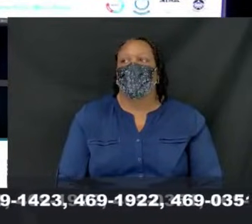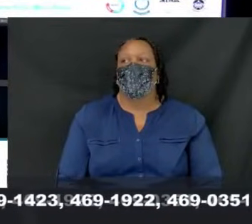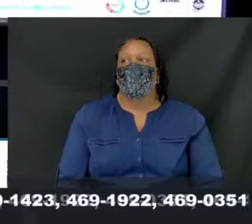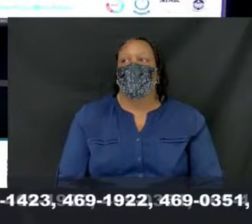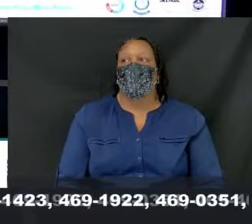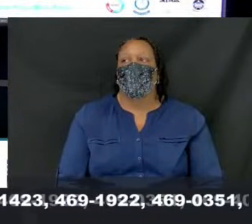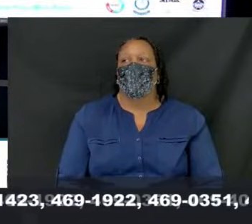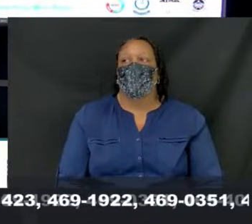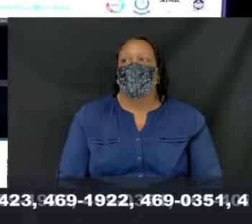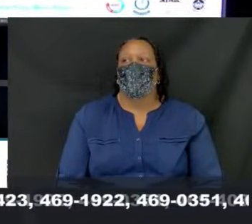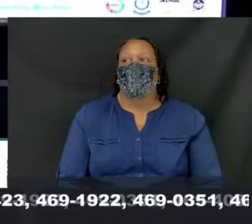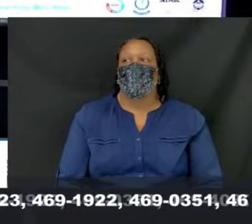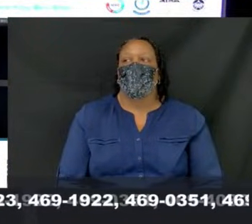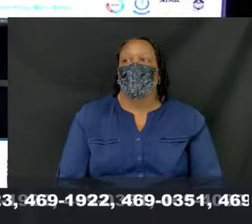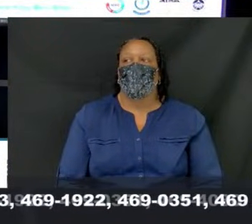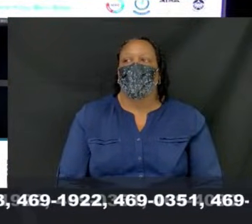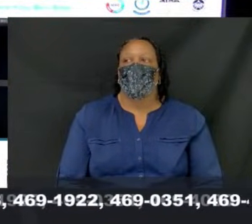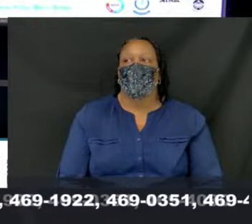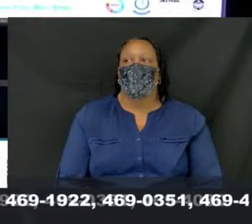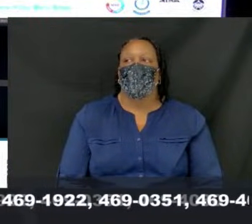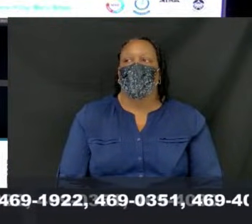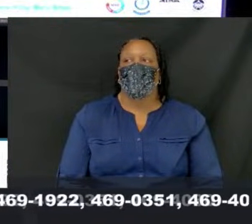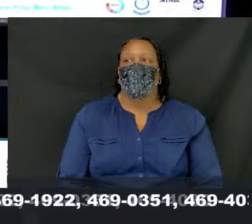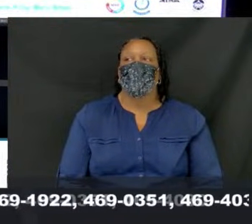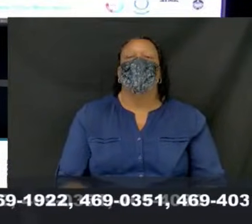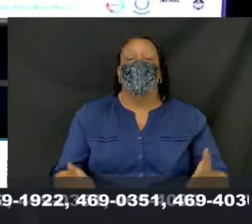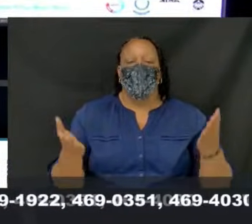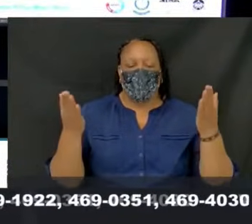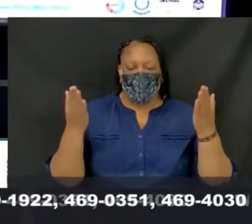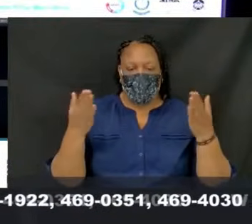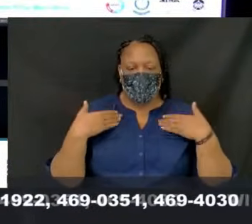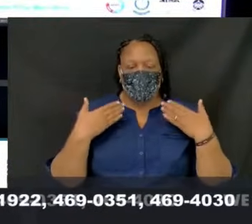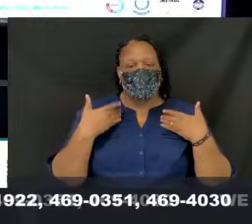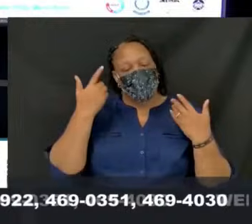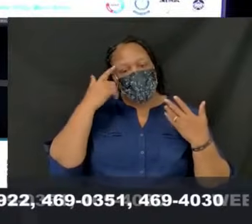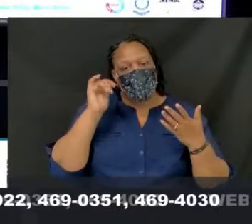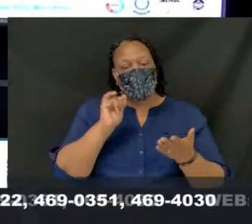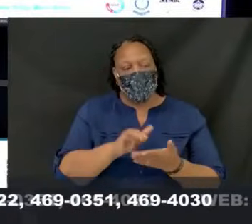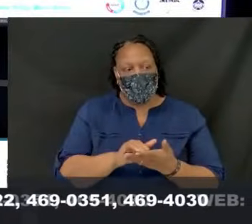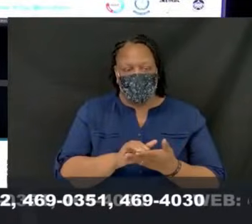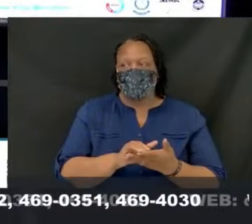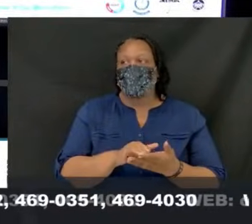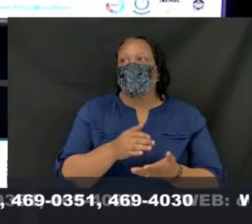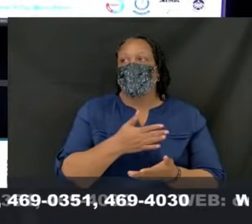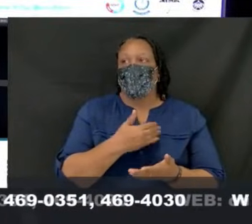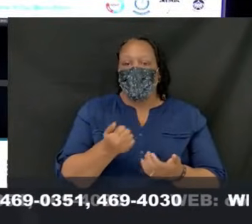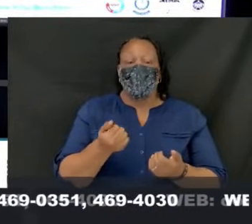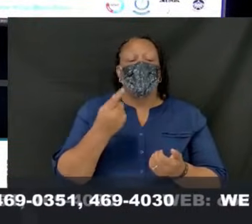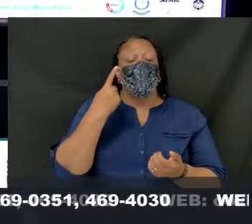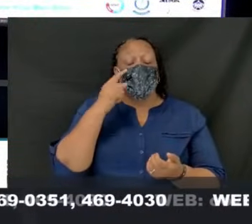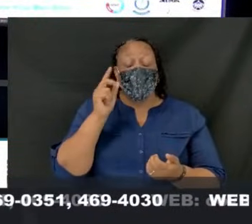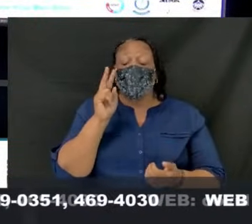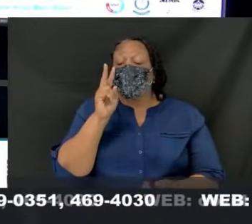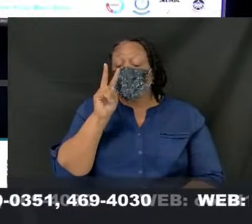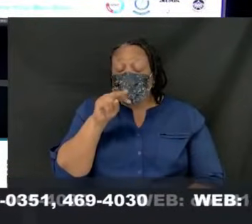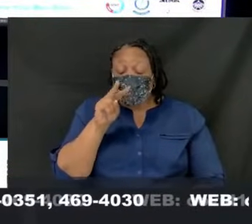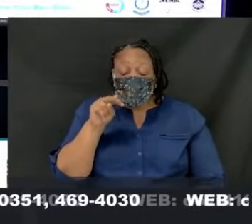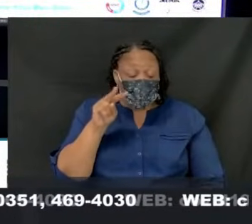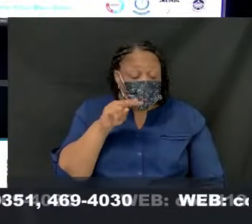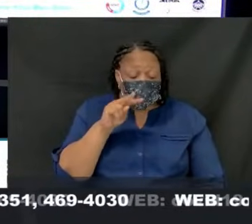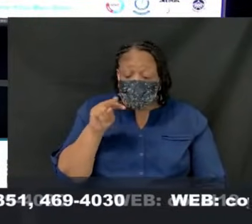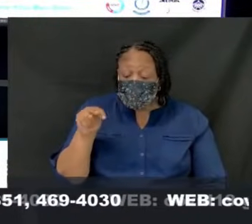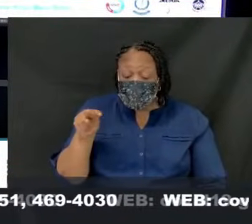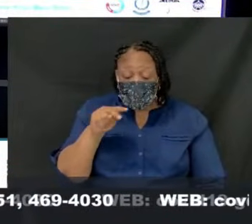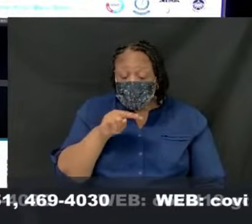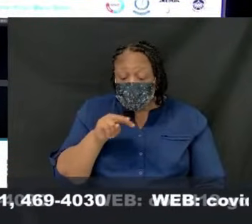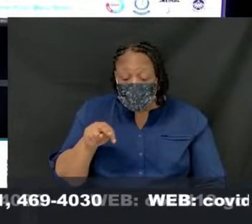I'm glad the person asked for the follow-up question, and as promised, we did the necessary research. Now, we